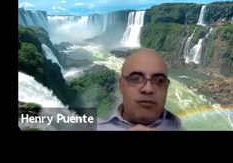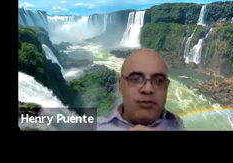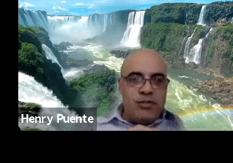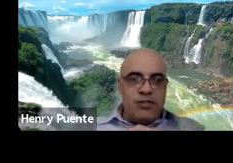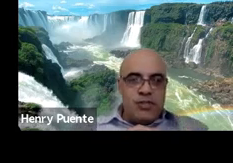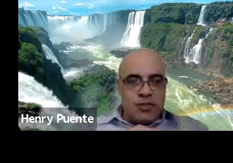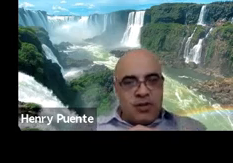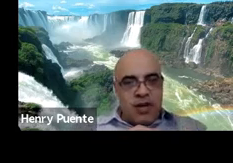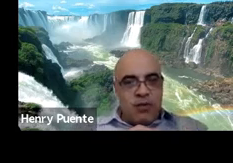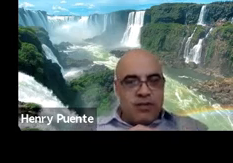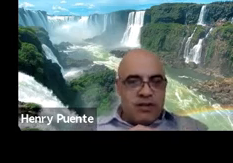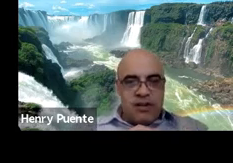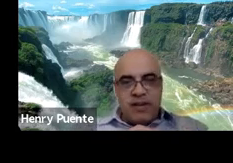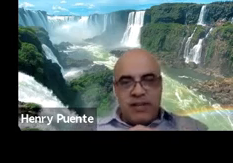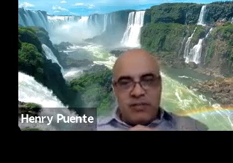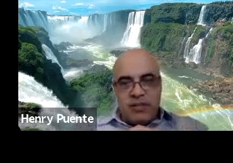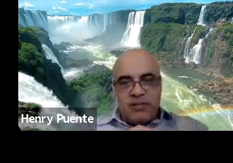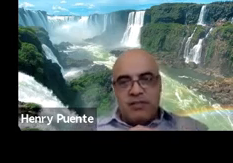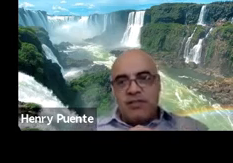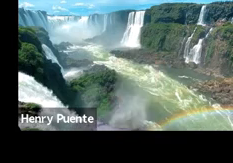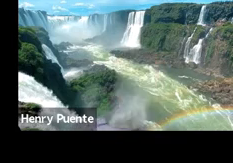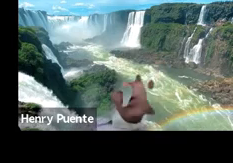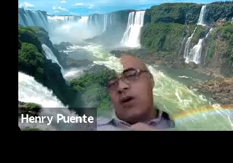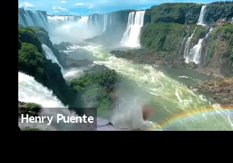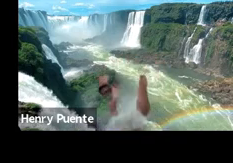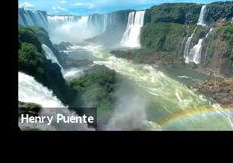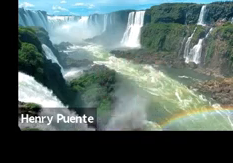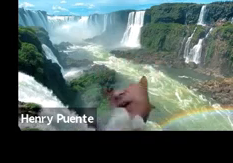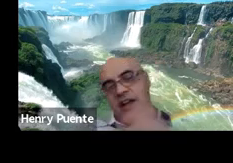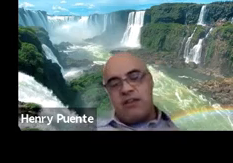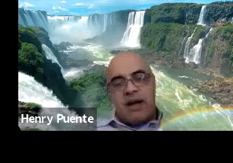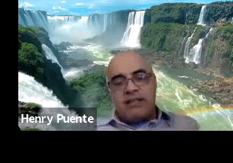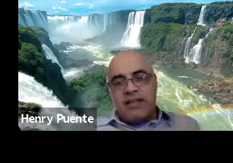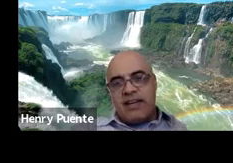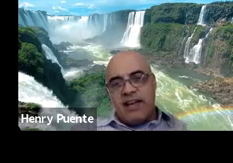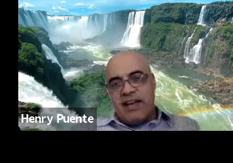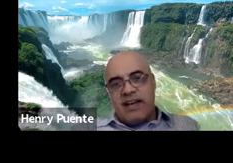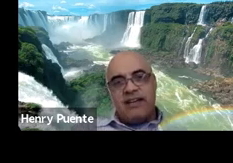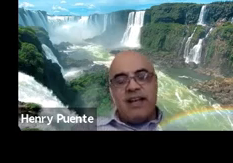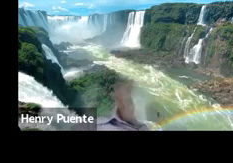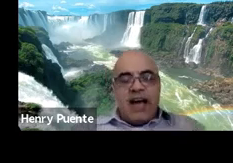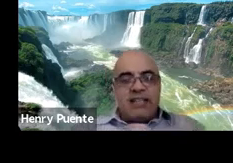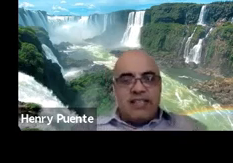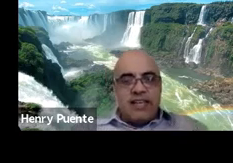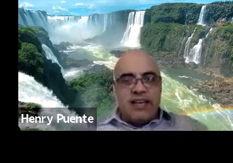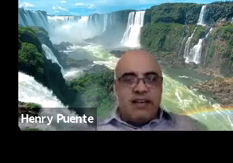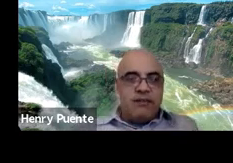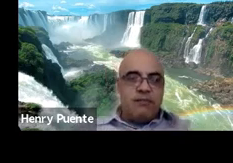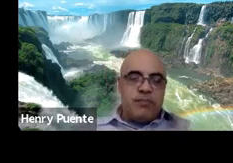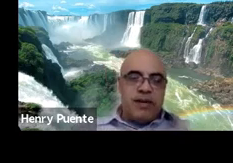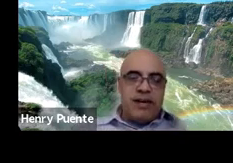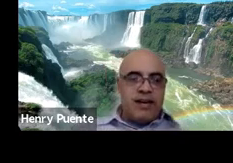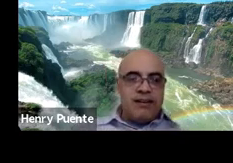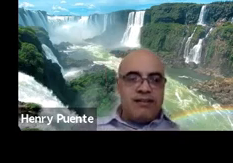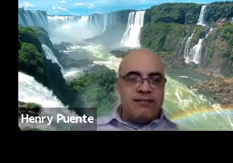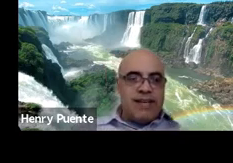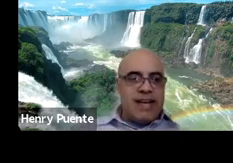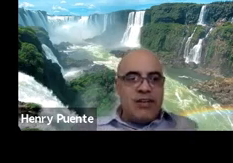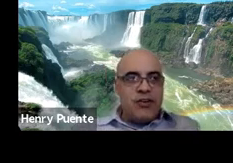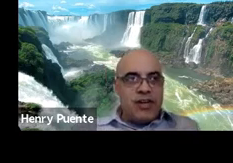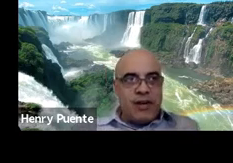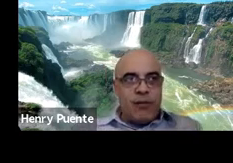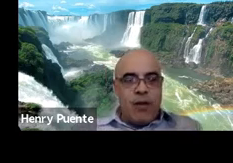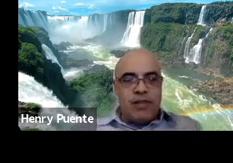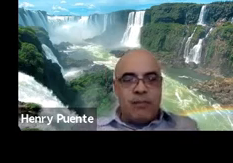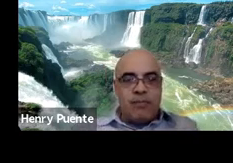I can probably do this too. I wonder if I can do this. Or, right, you might say, I see it, and